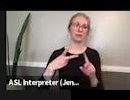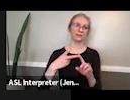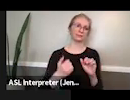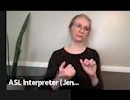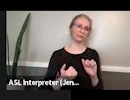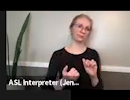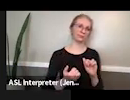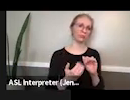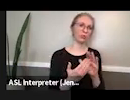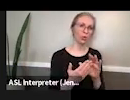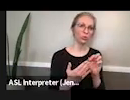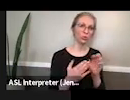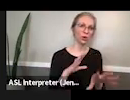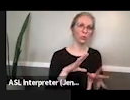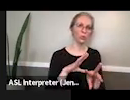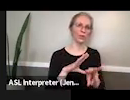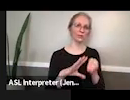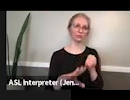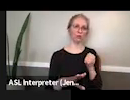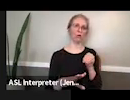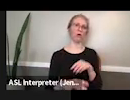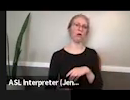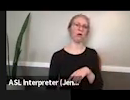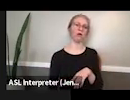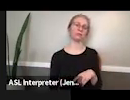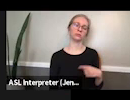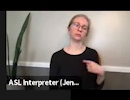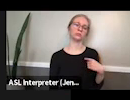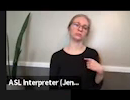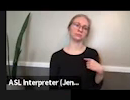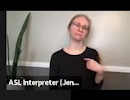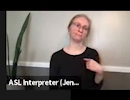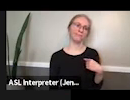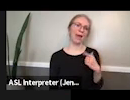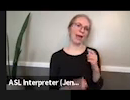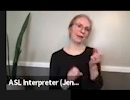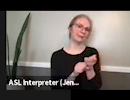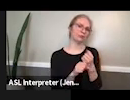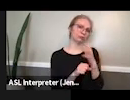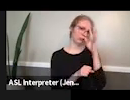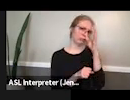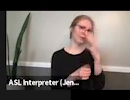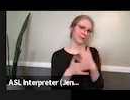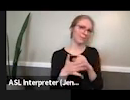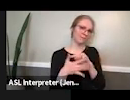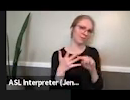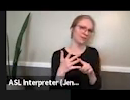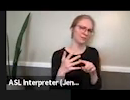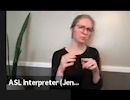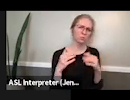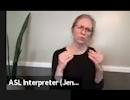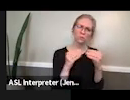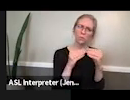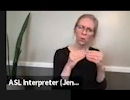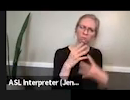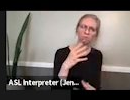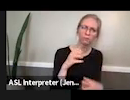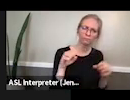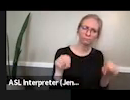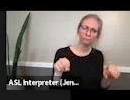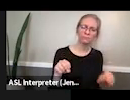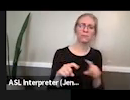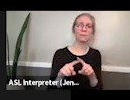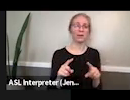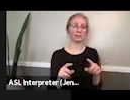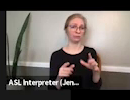And these are just some questions I generated. You can have others, but like, does the child consistently seem to turn